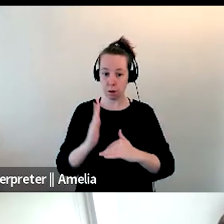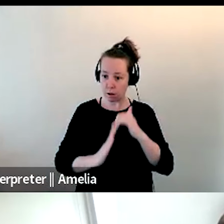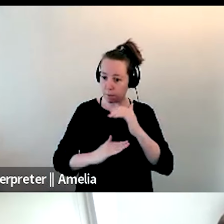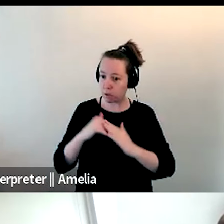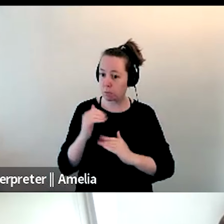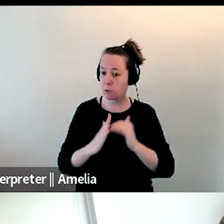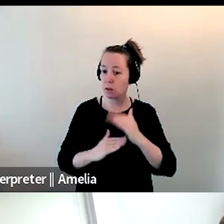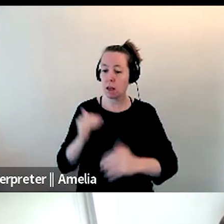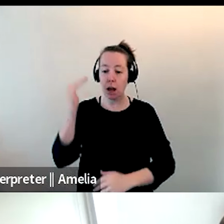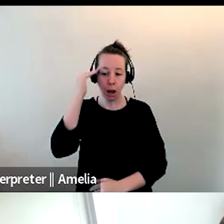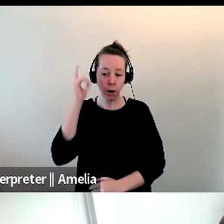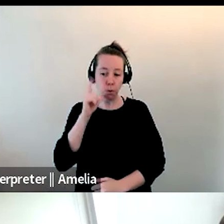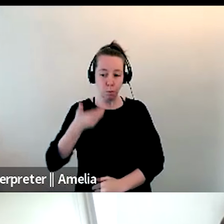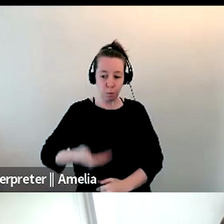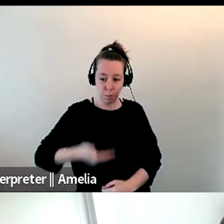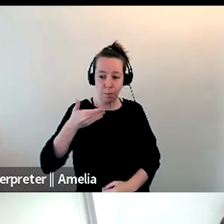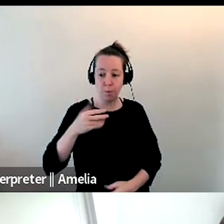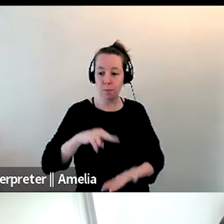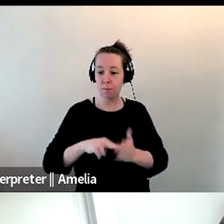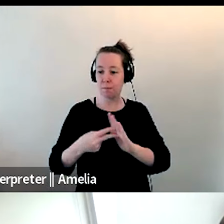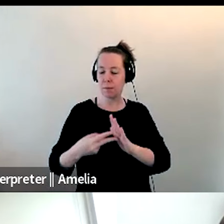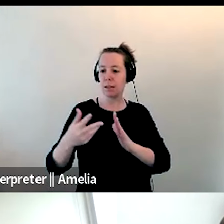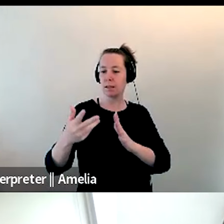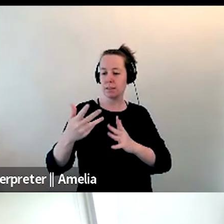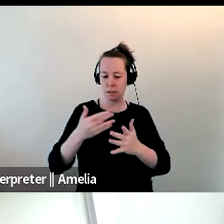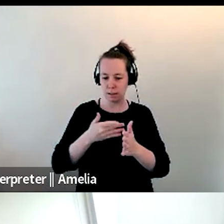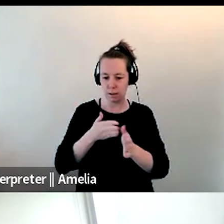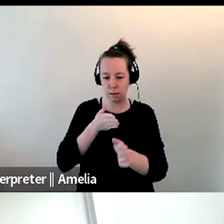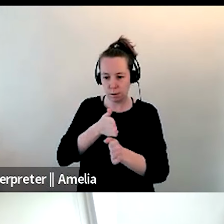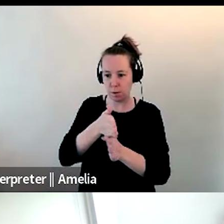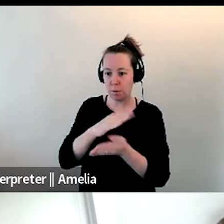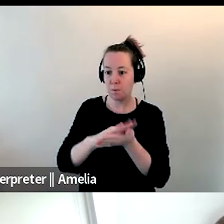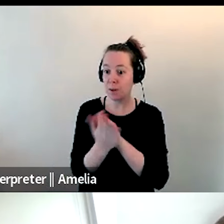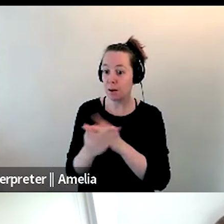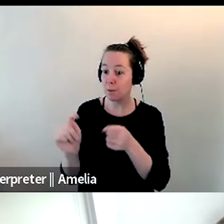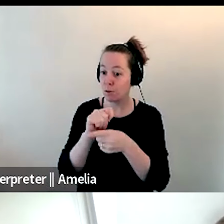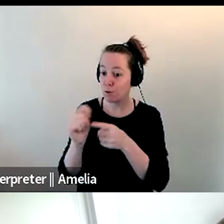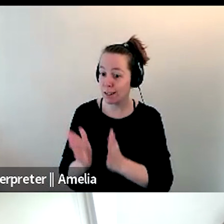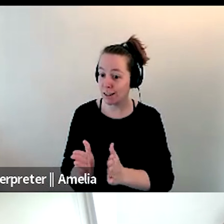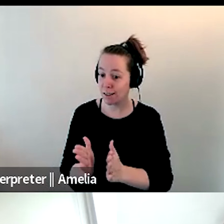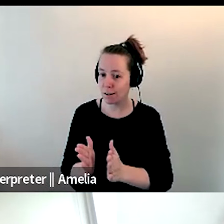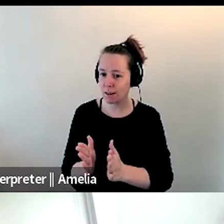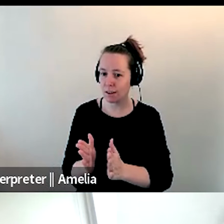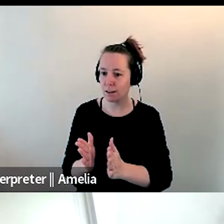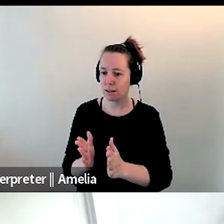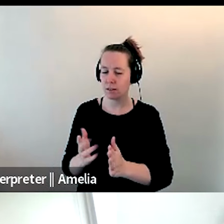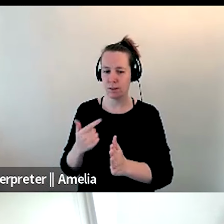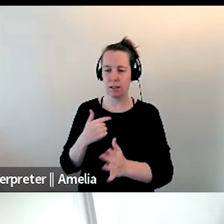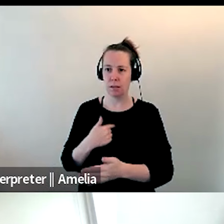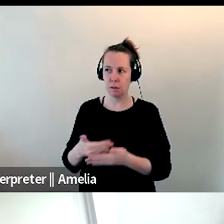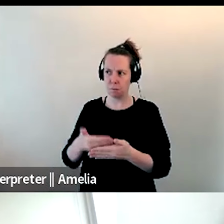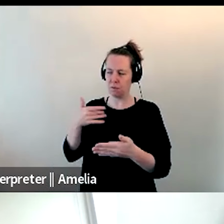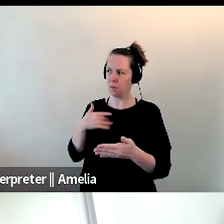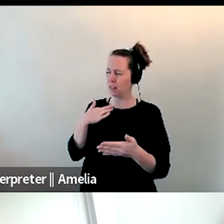an extrovert, and it led me to training. And, you know, I, again, gave me a lot of language that I can use on